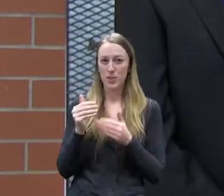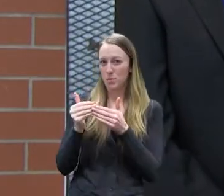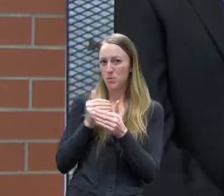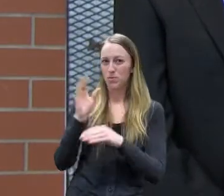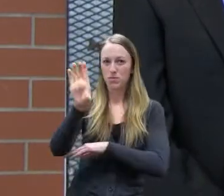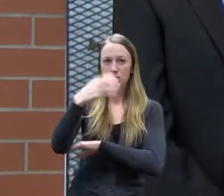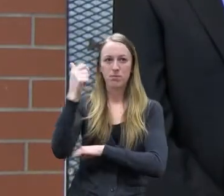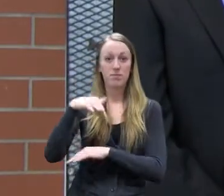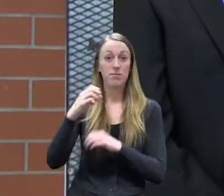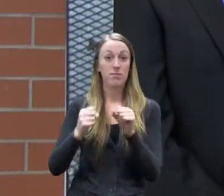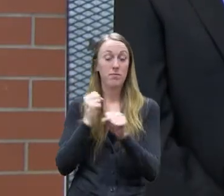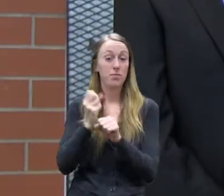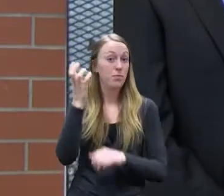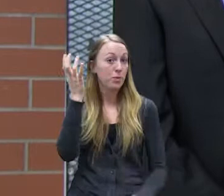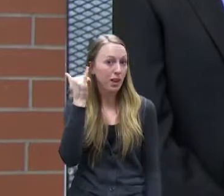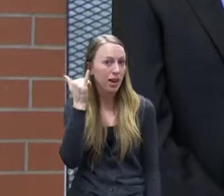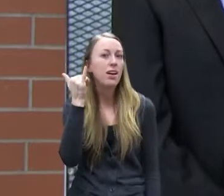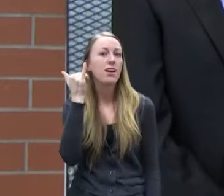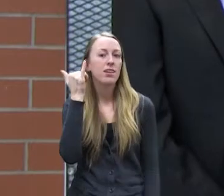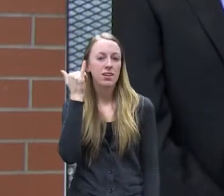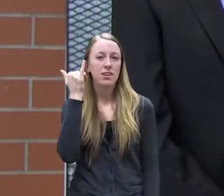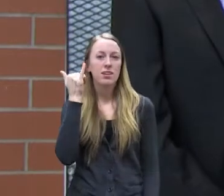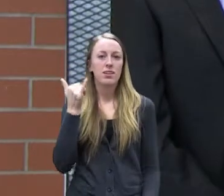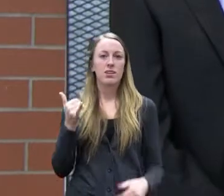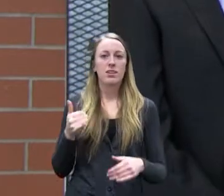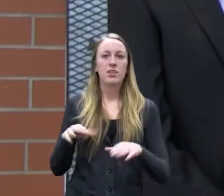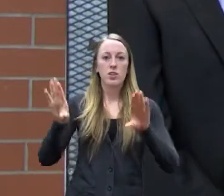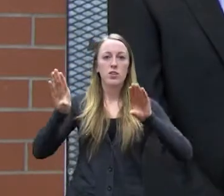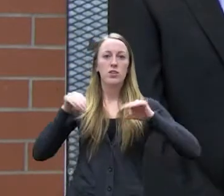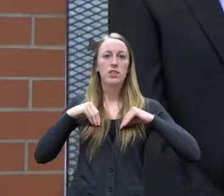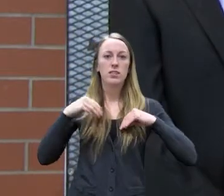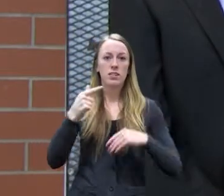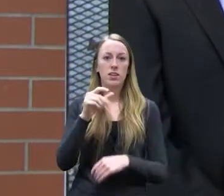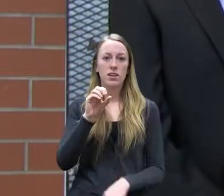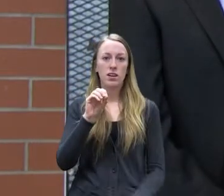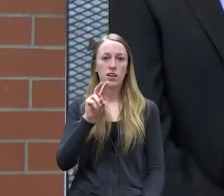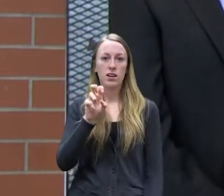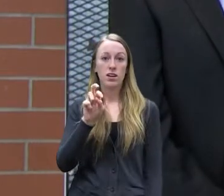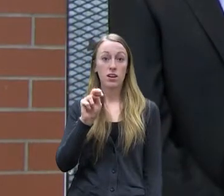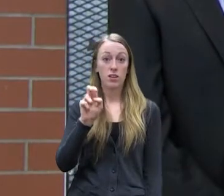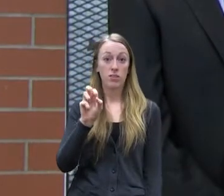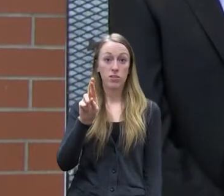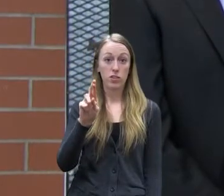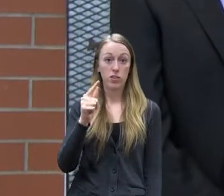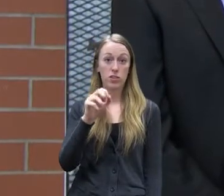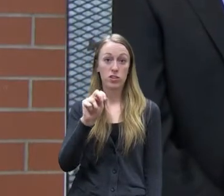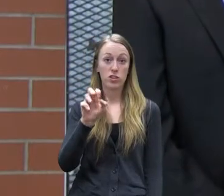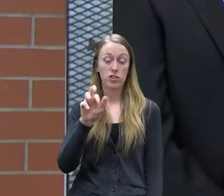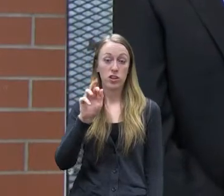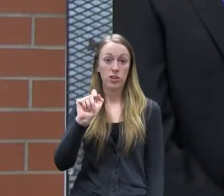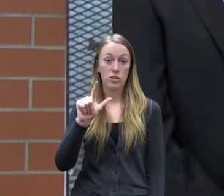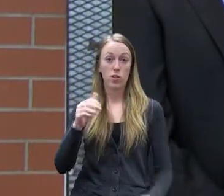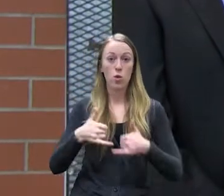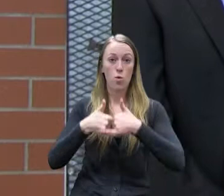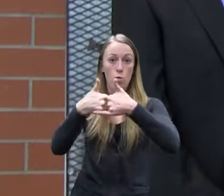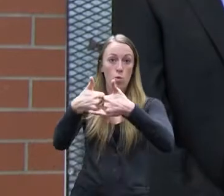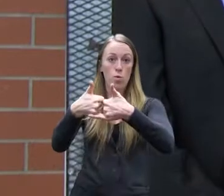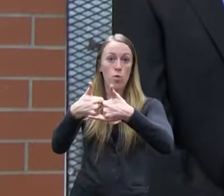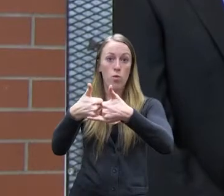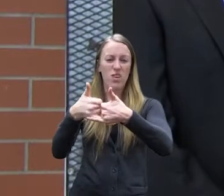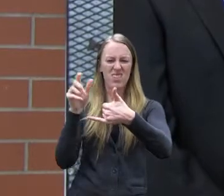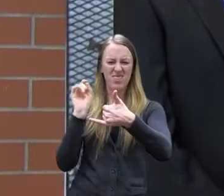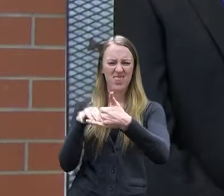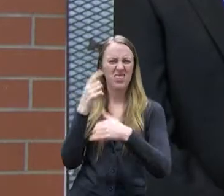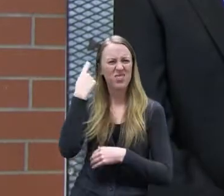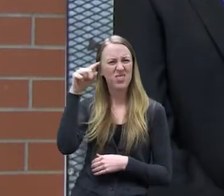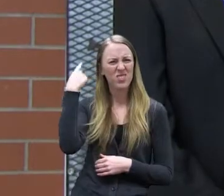before Christmas this year to receive the Governor General's Award. The Governor General's Award and Medal is awarded to the